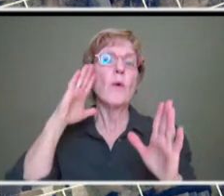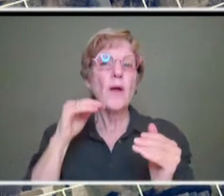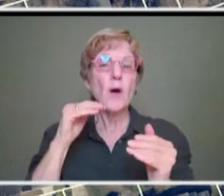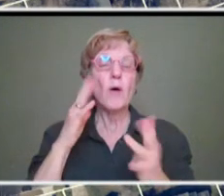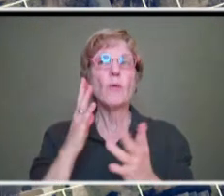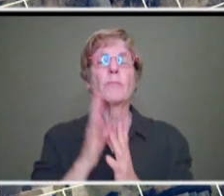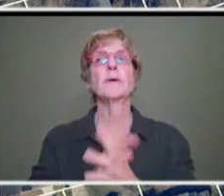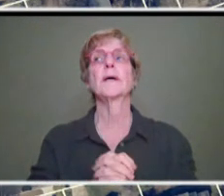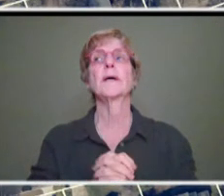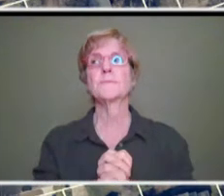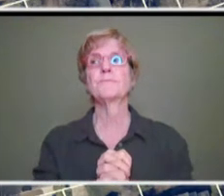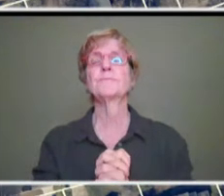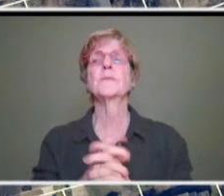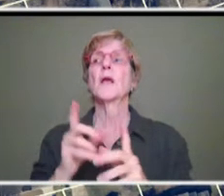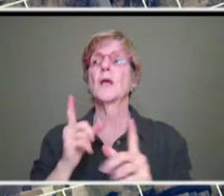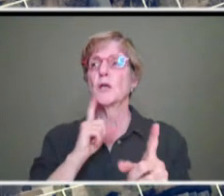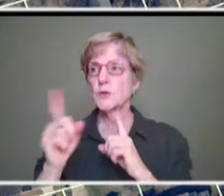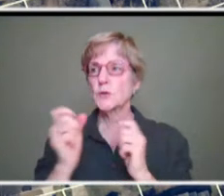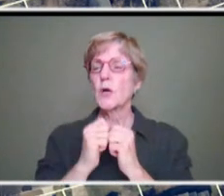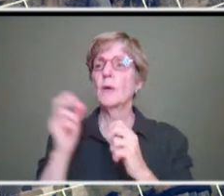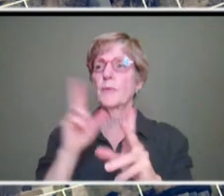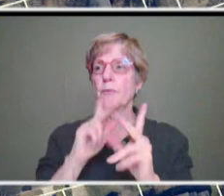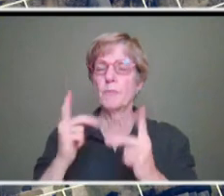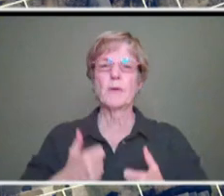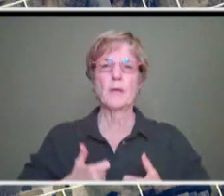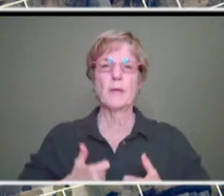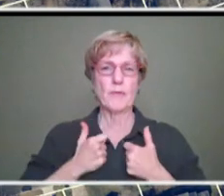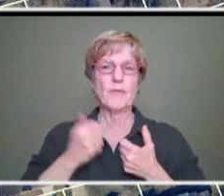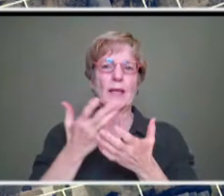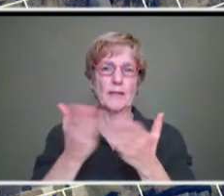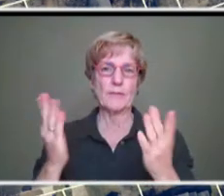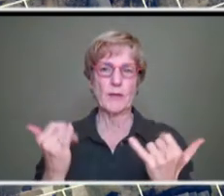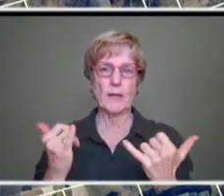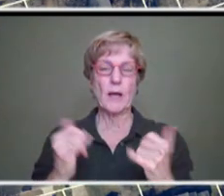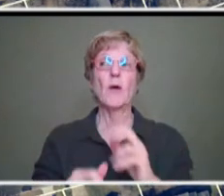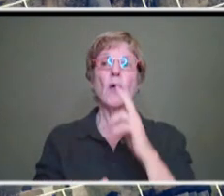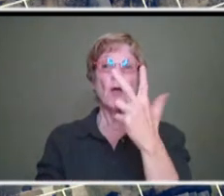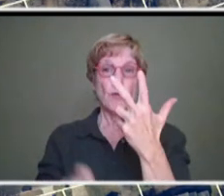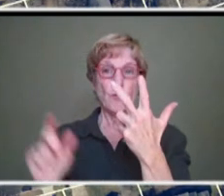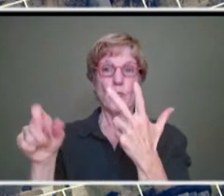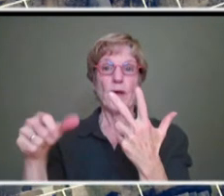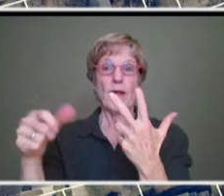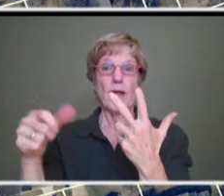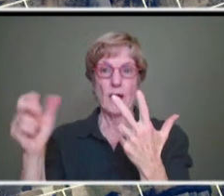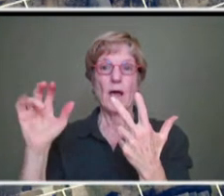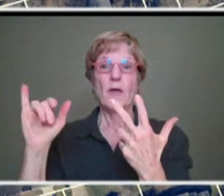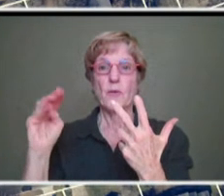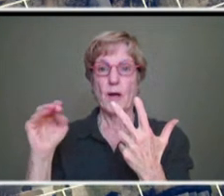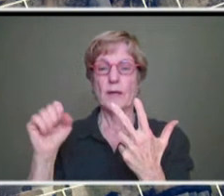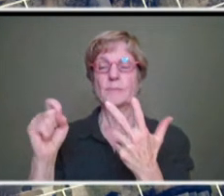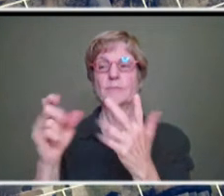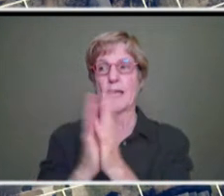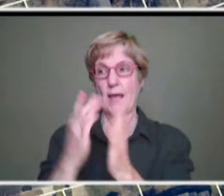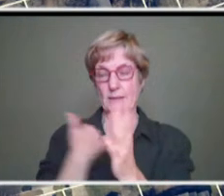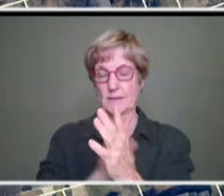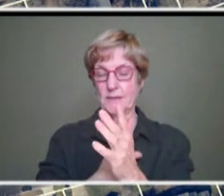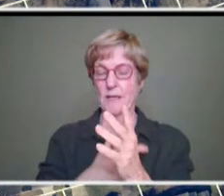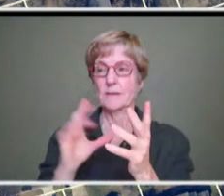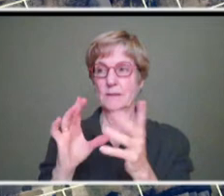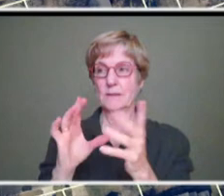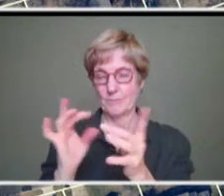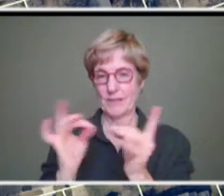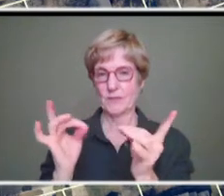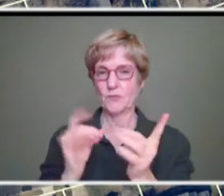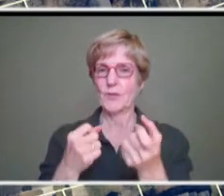with conversations with the community there are other three other items that they ask us to mention advocate for them